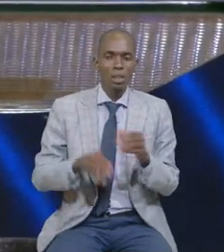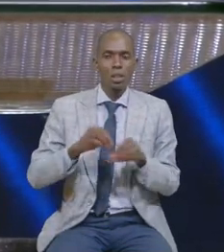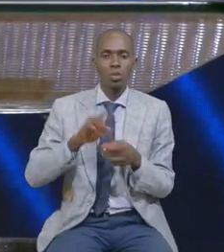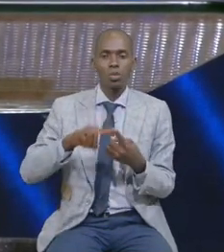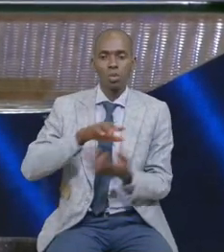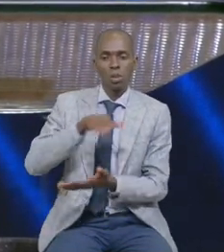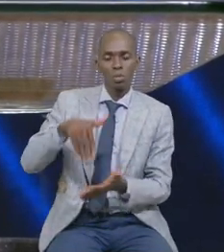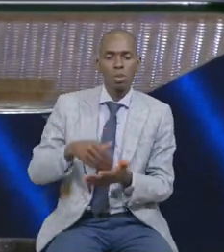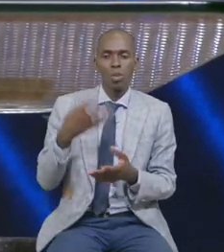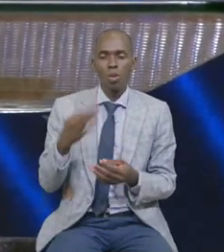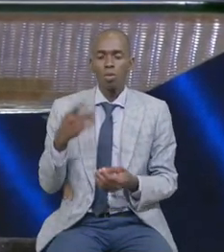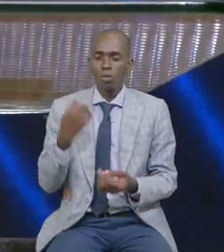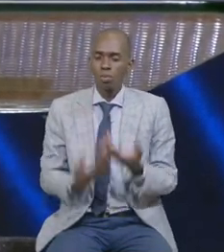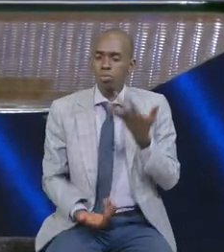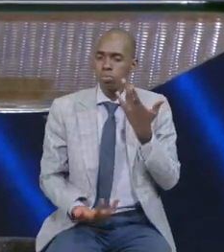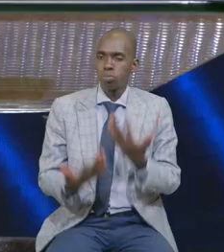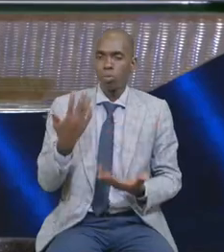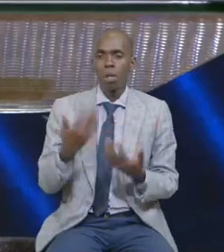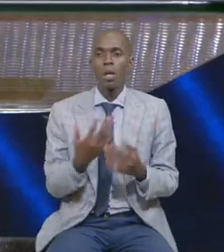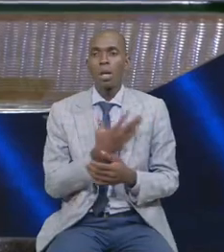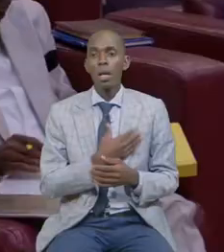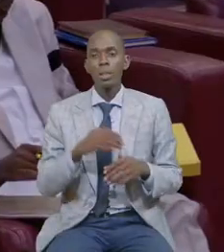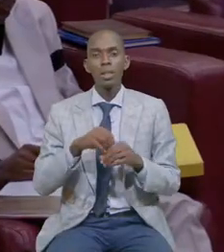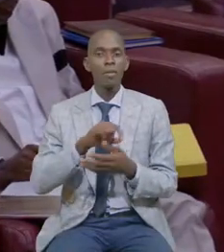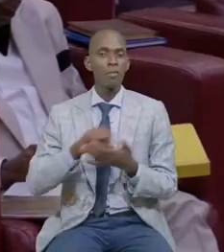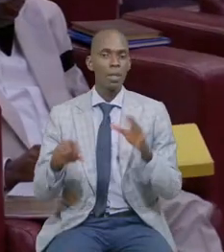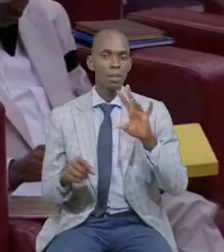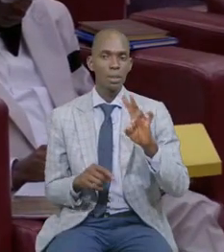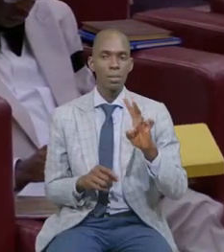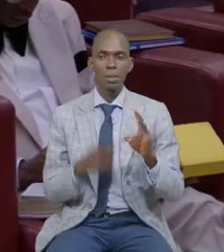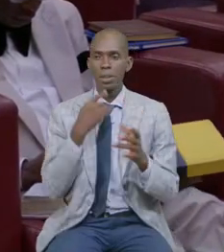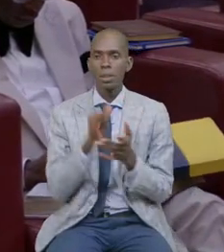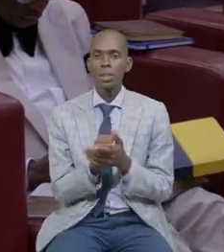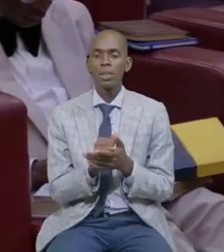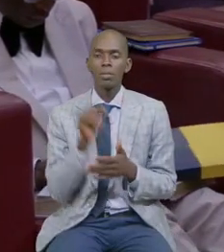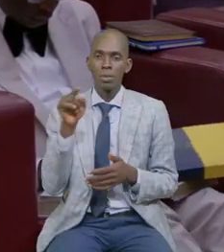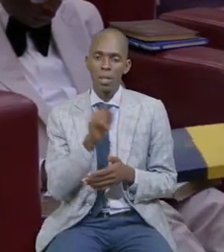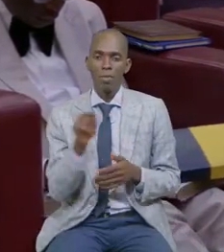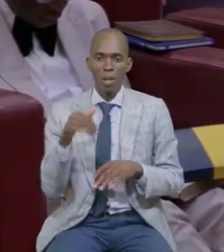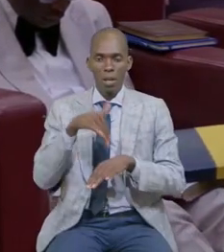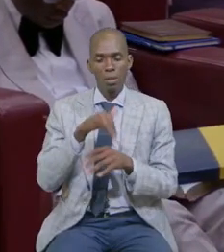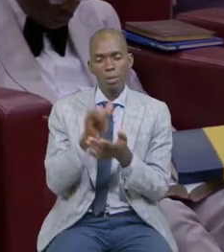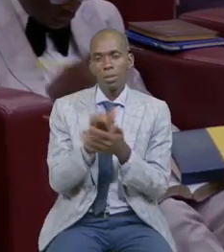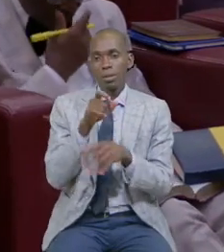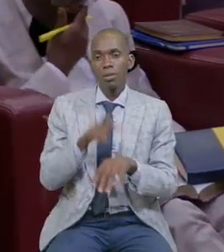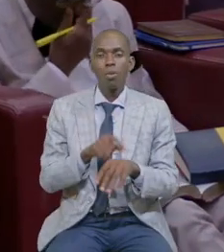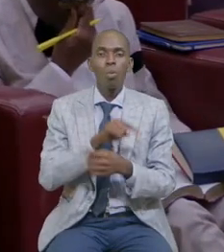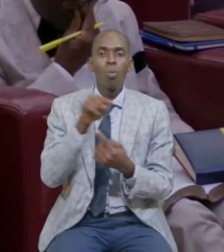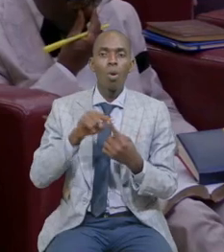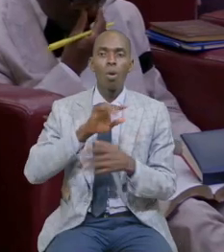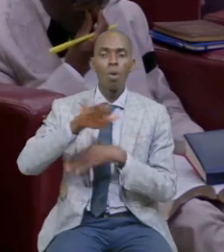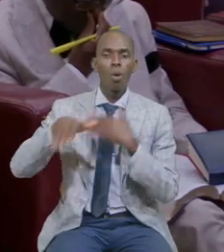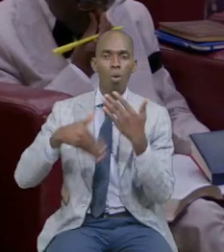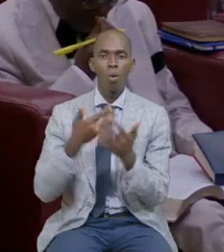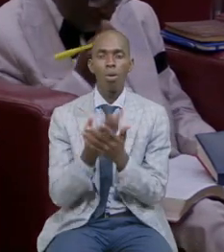burning very funny and then in verse 7 we're told therefore at that time when all